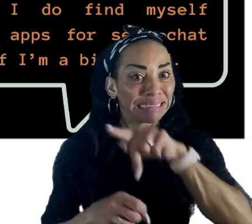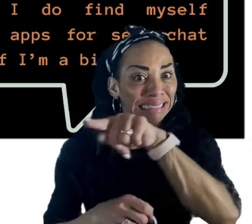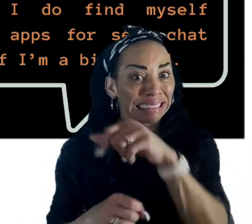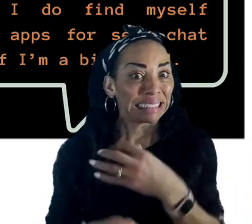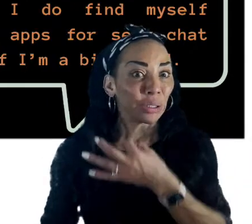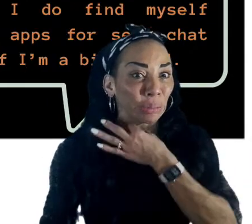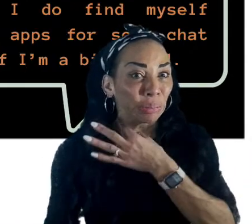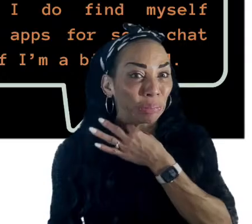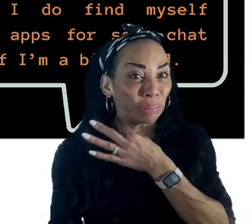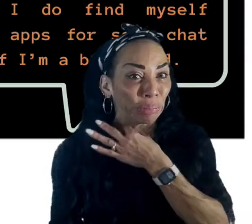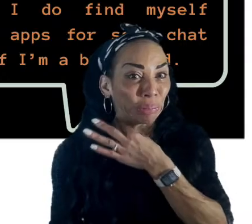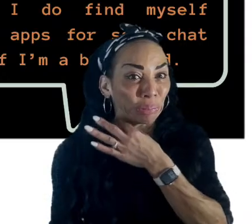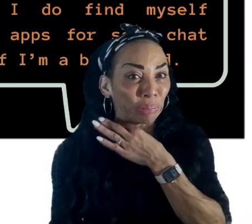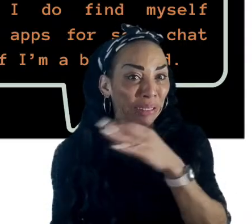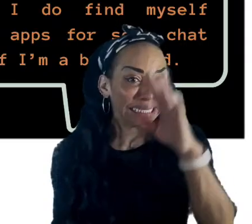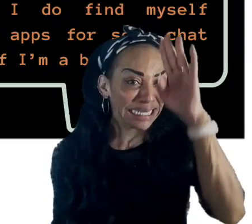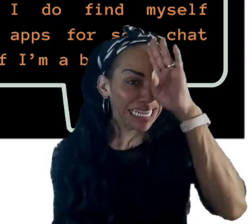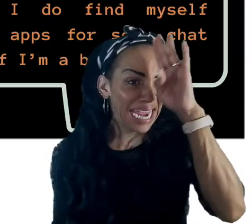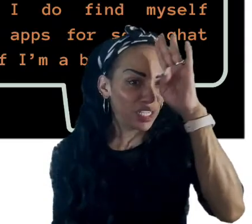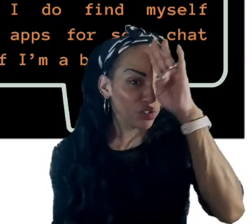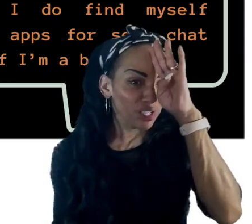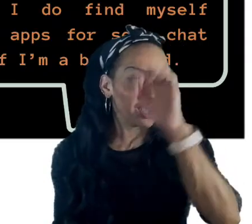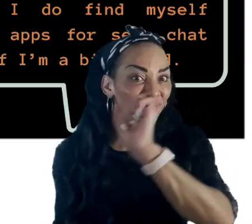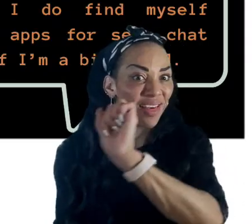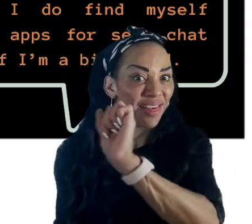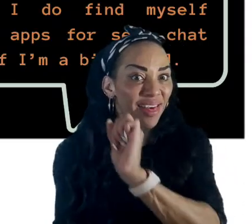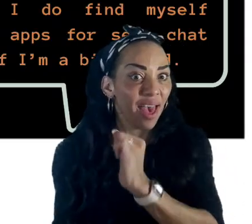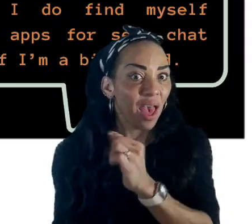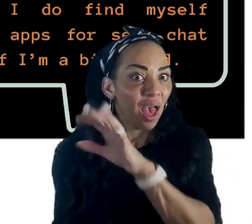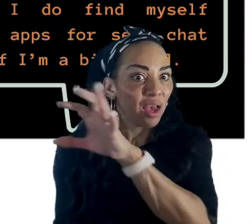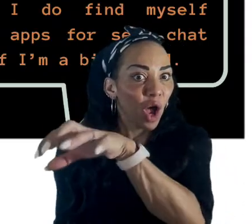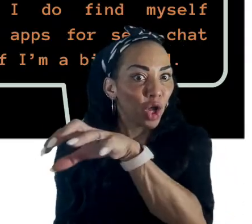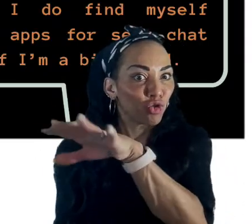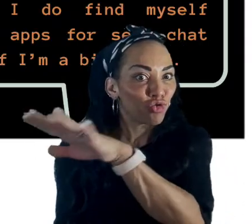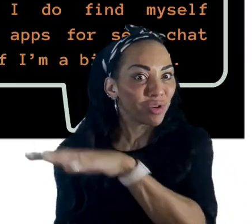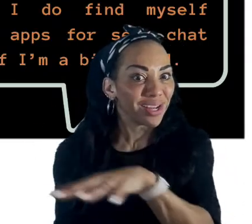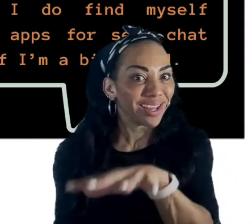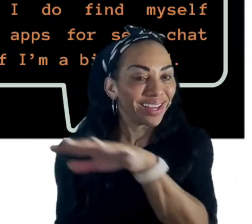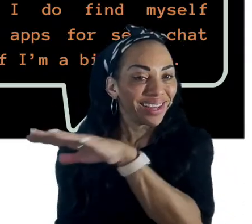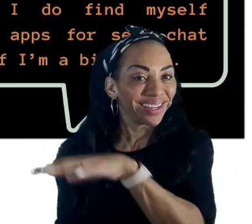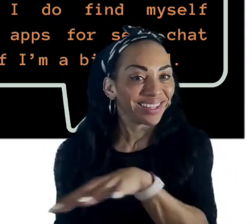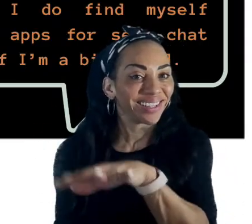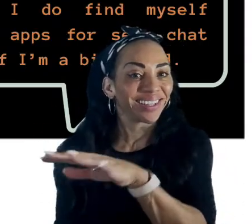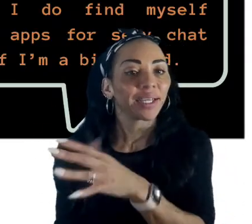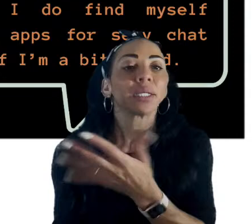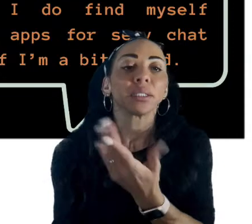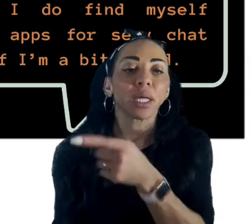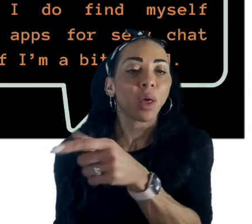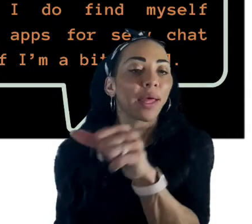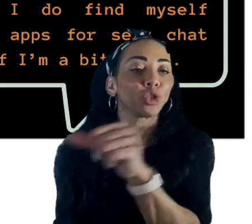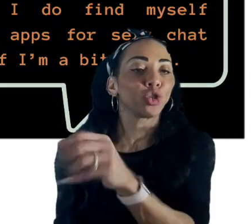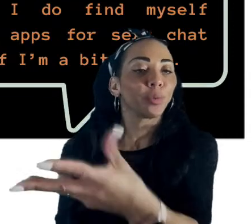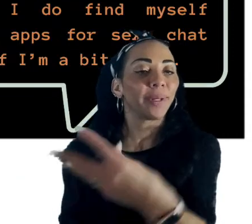country. And so I feel like that is part of this conversation.